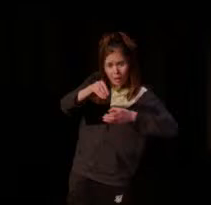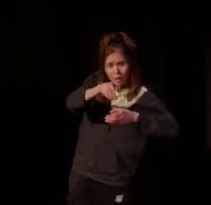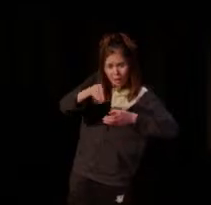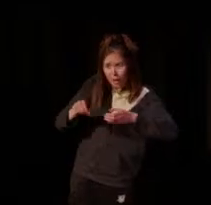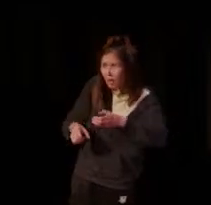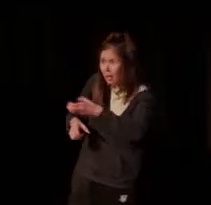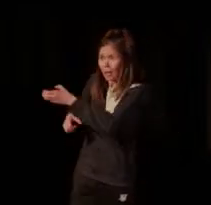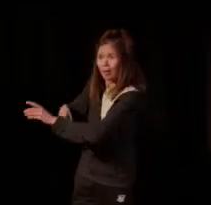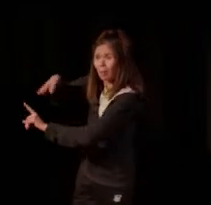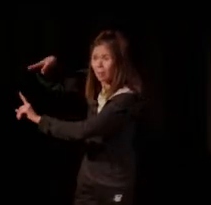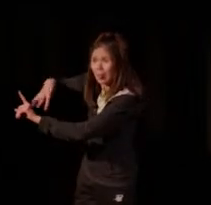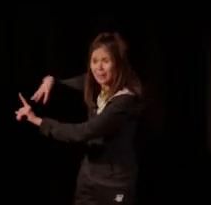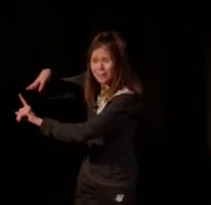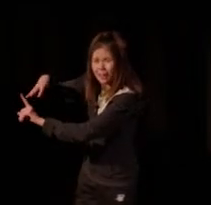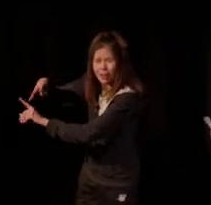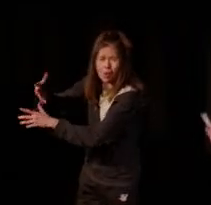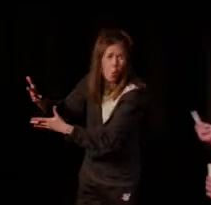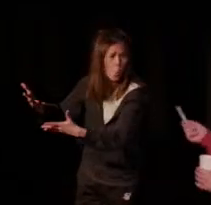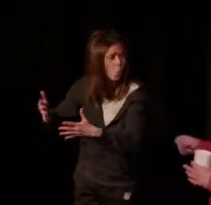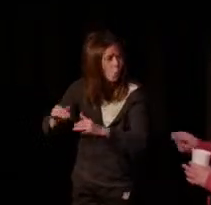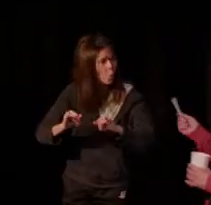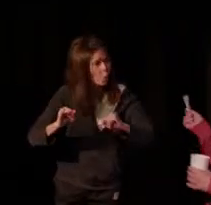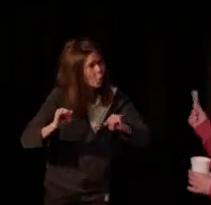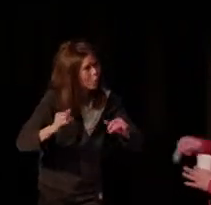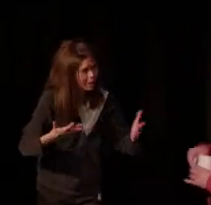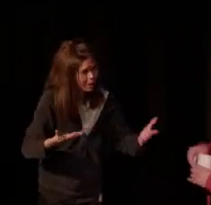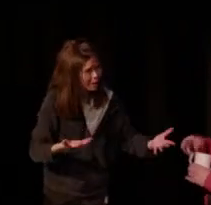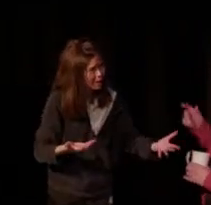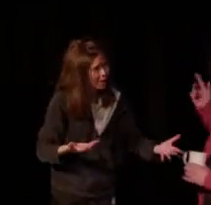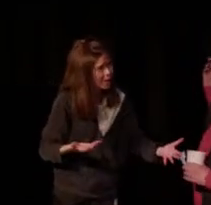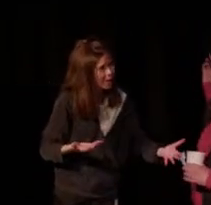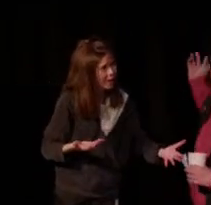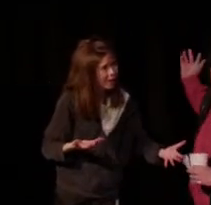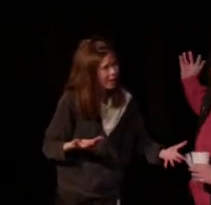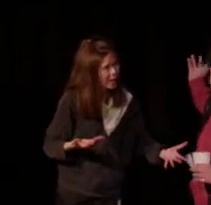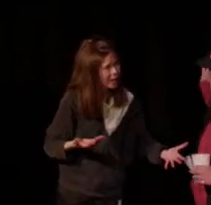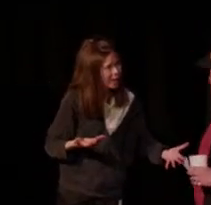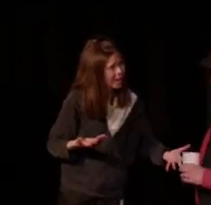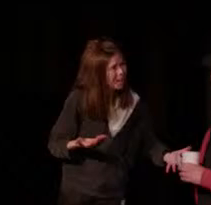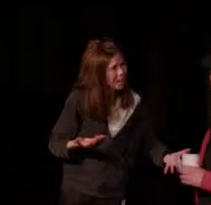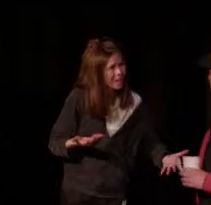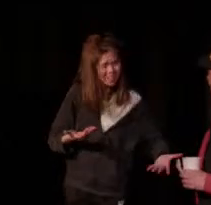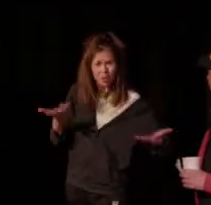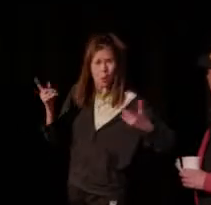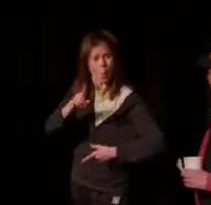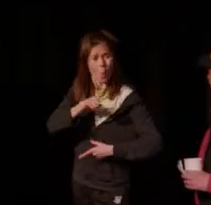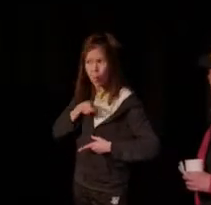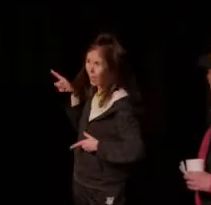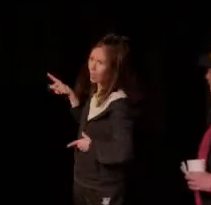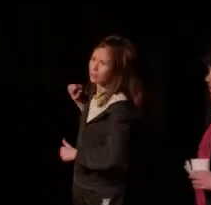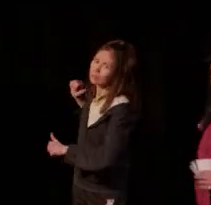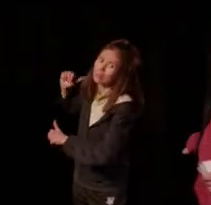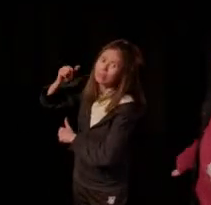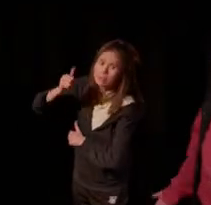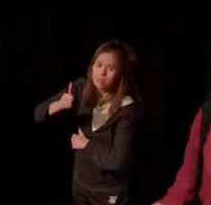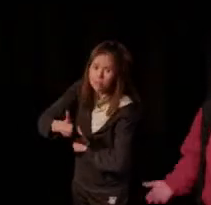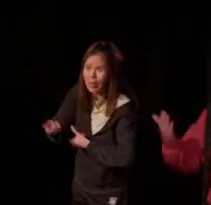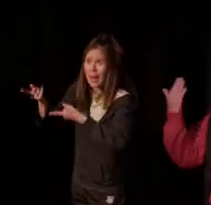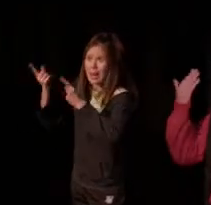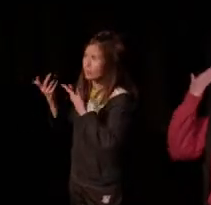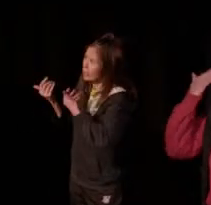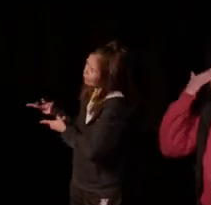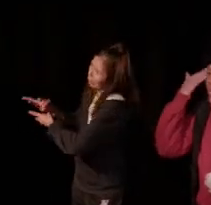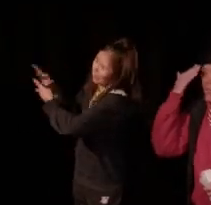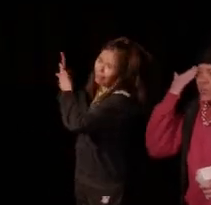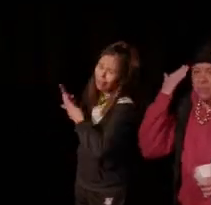Polixenes, and my obedience to do it is to serve Leontes, whom,